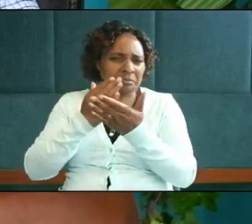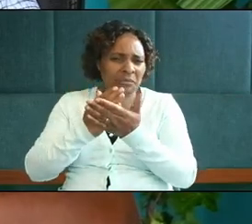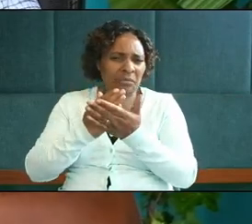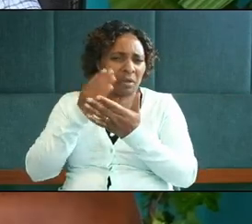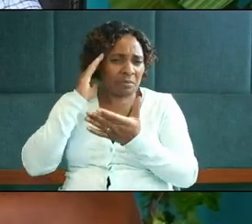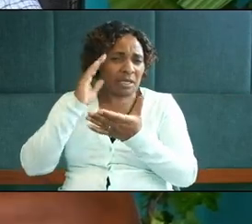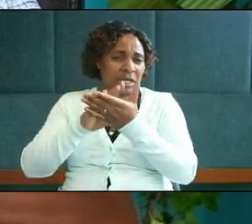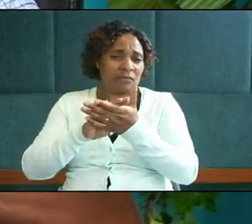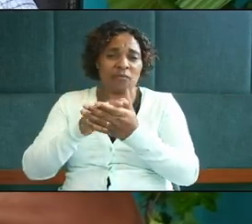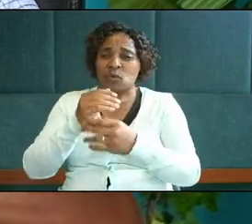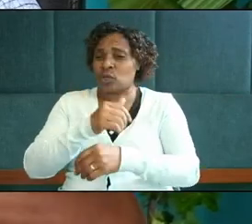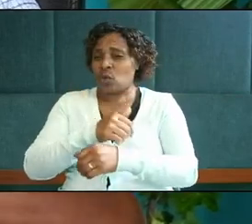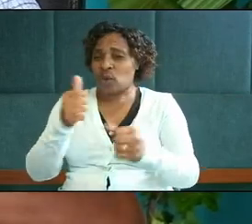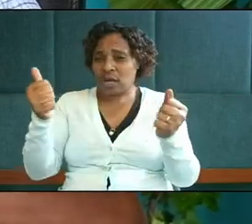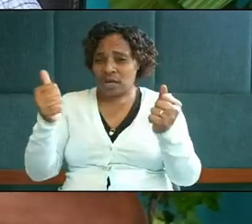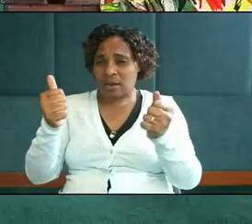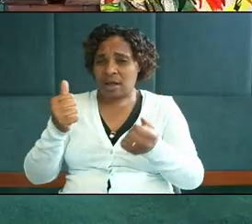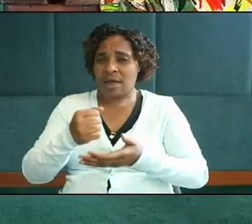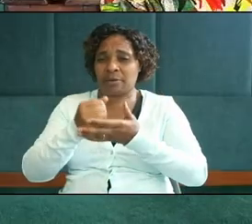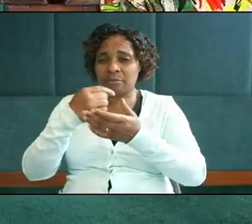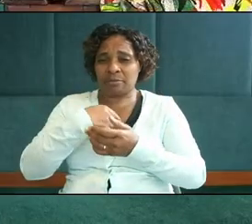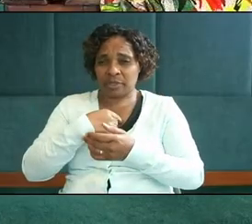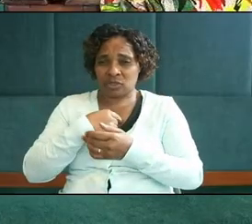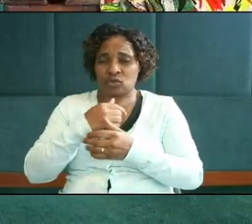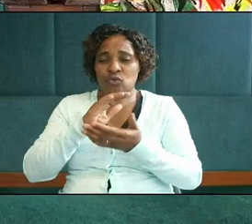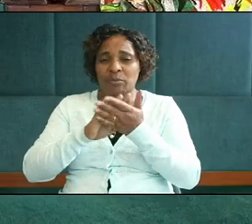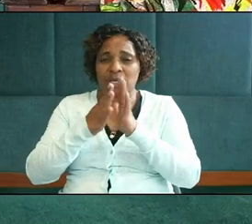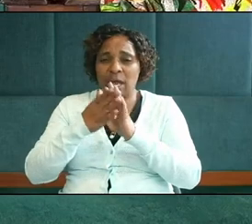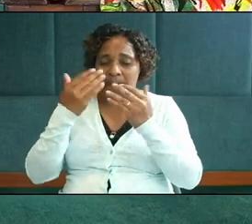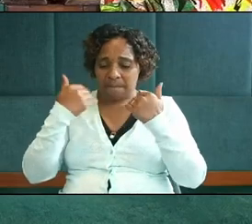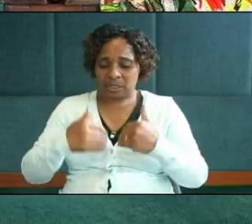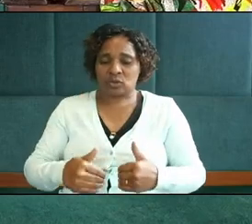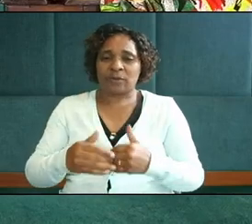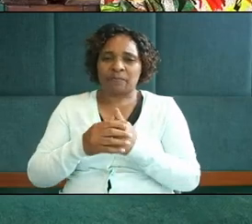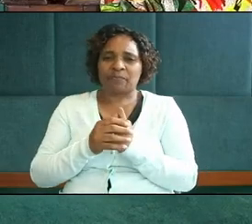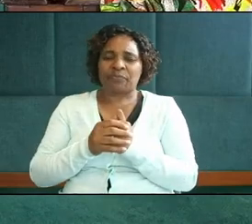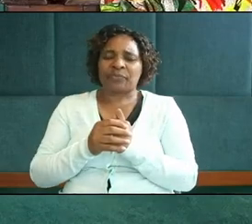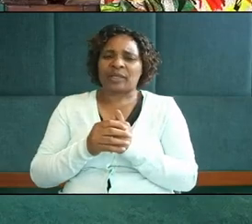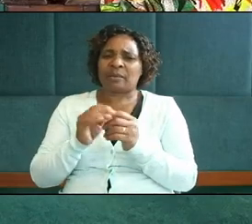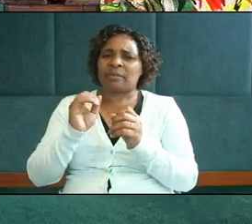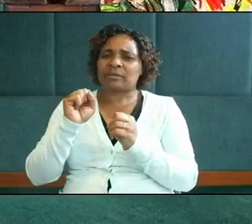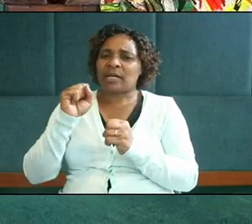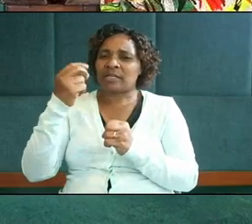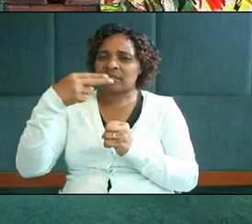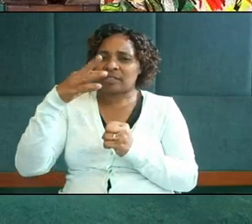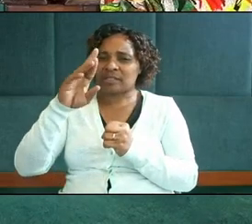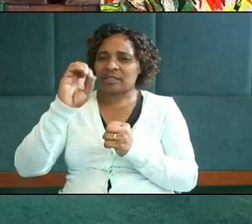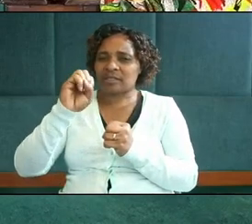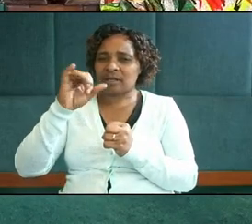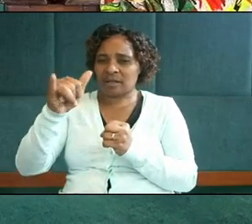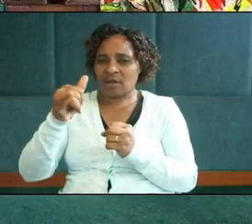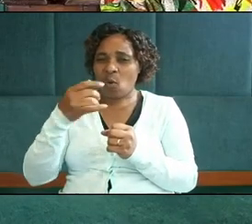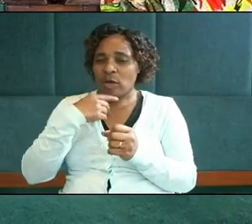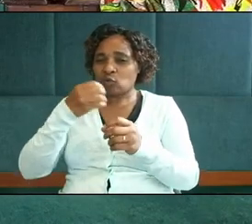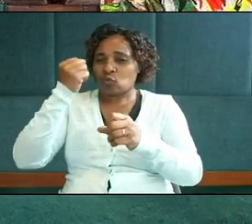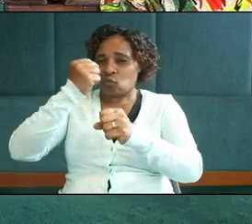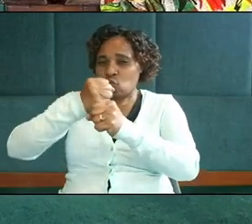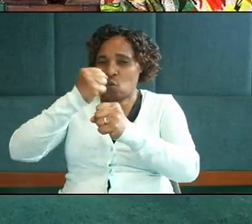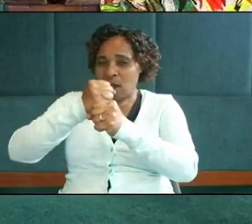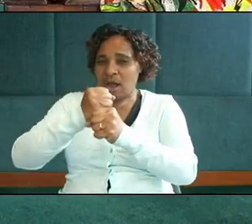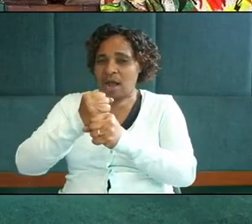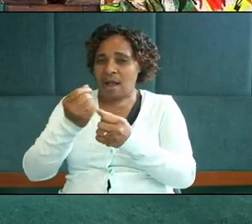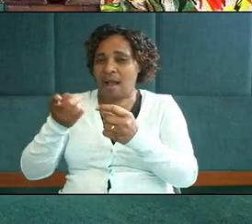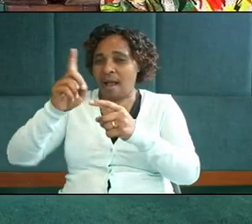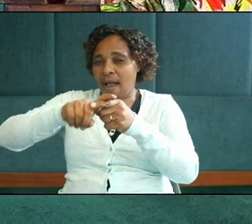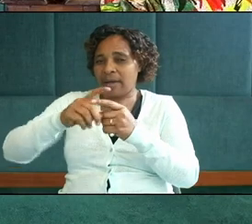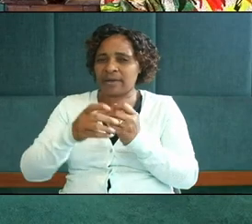And they've helped me grow to the man I am today. Absolutely. And Ashley, before you answer the question, I want to add a spanner into the works.